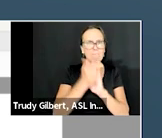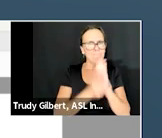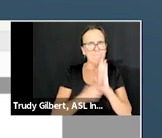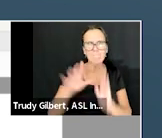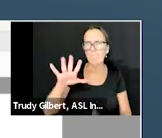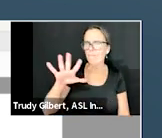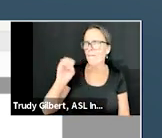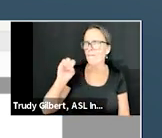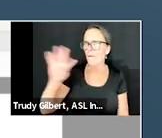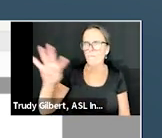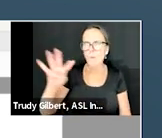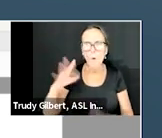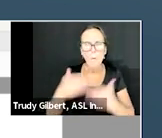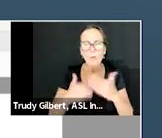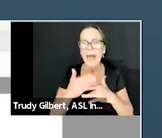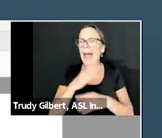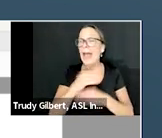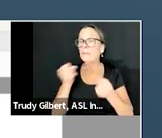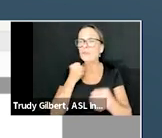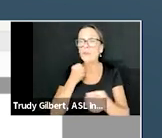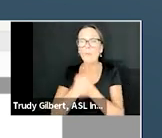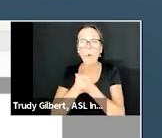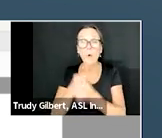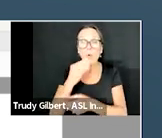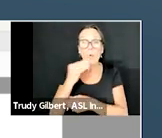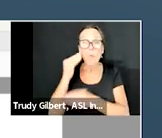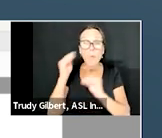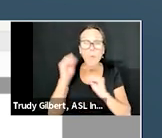also supports homeless and foster students.